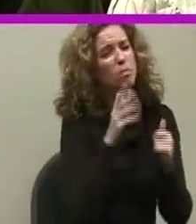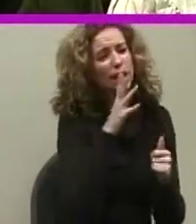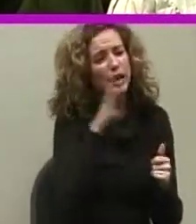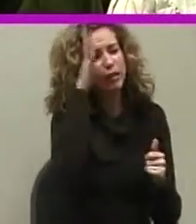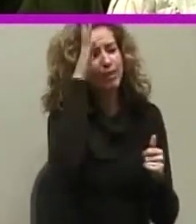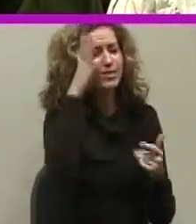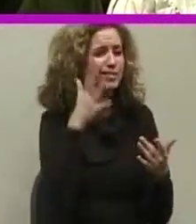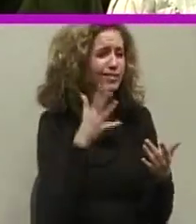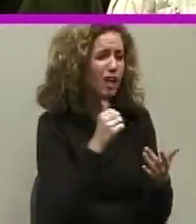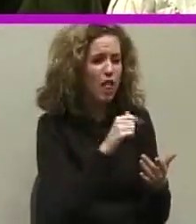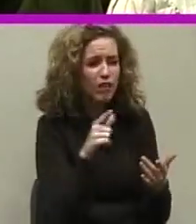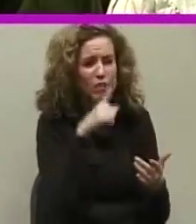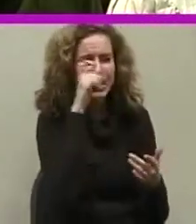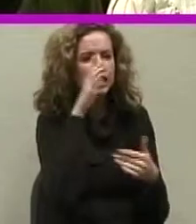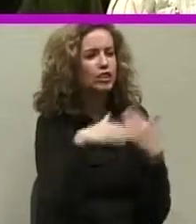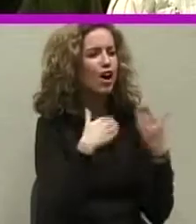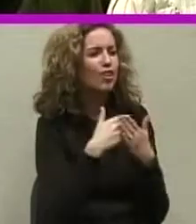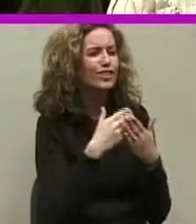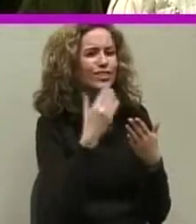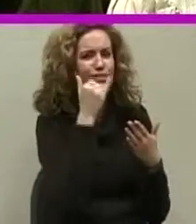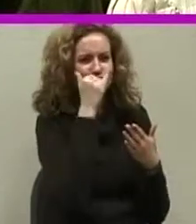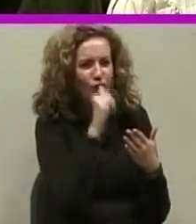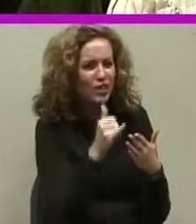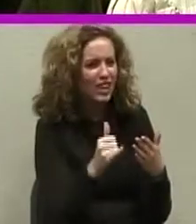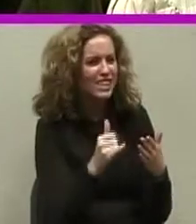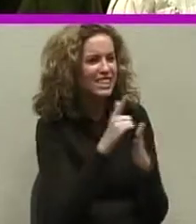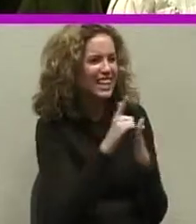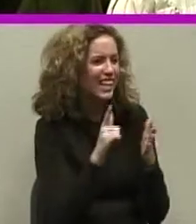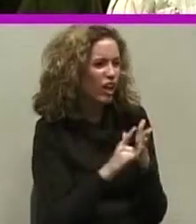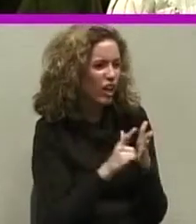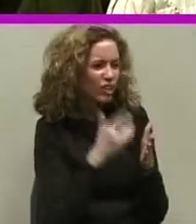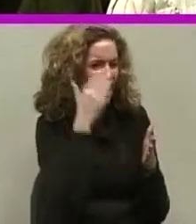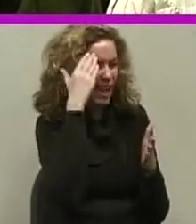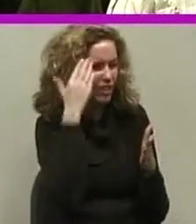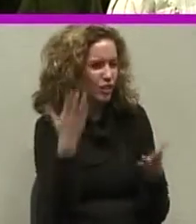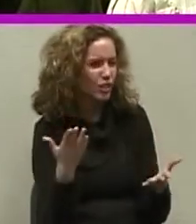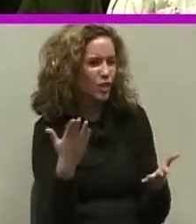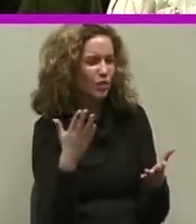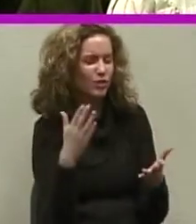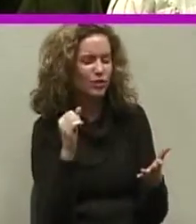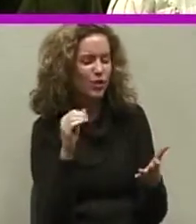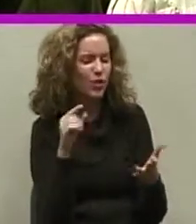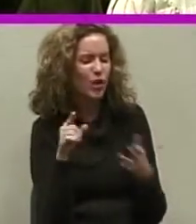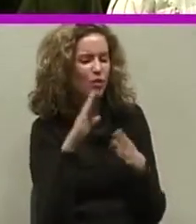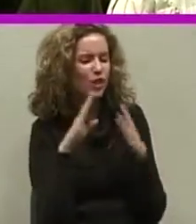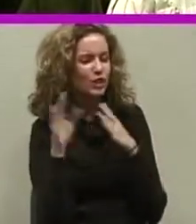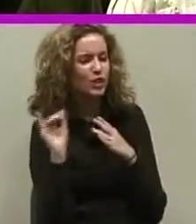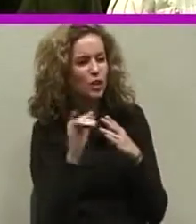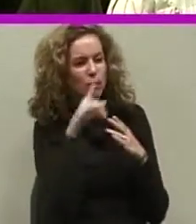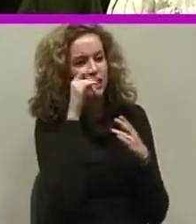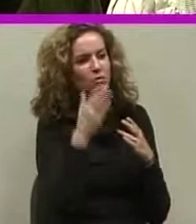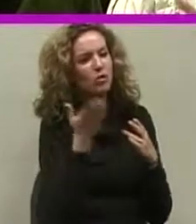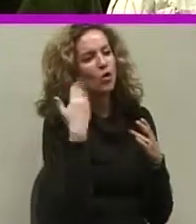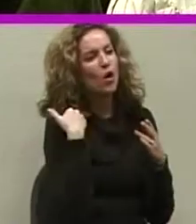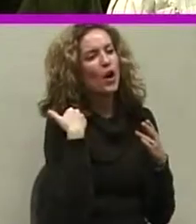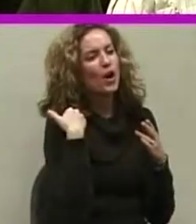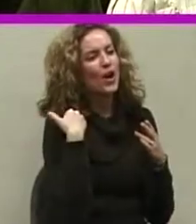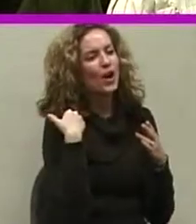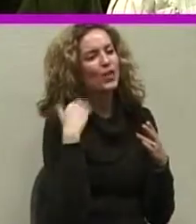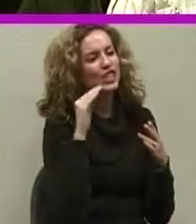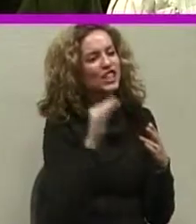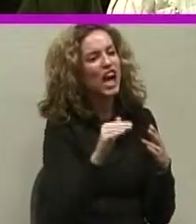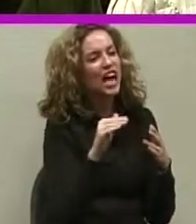frivolous legal action. Right. I think they're getting so frustrated too. Not only are they having to deal with the child acting out, but now they have to deal with the parents